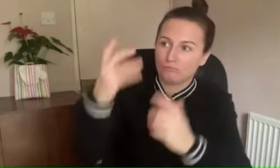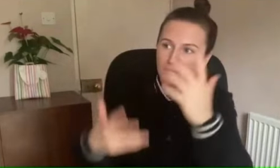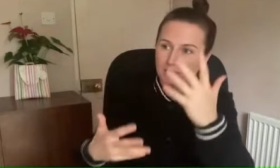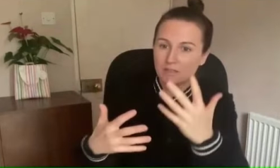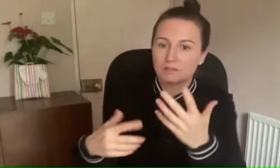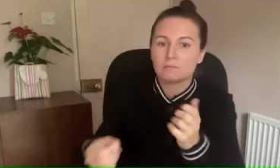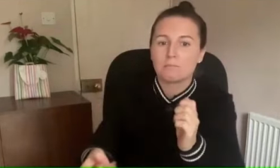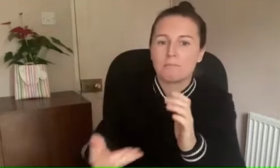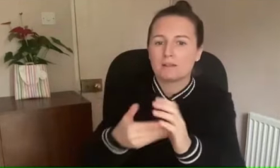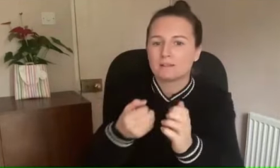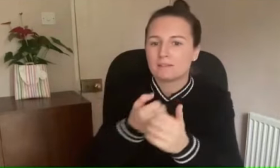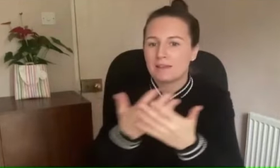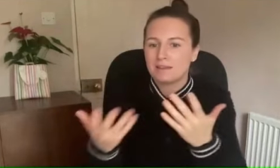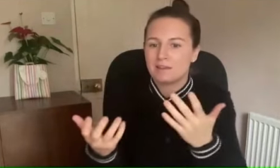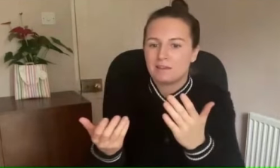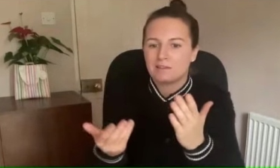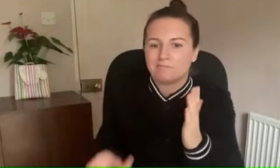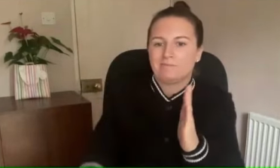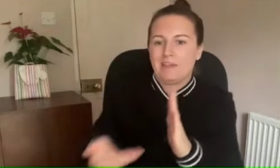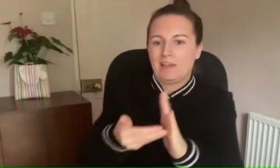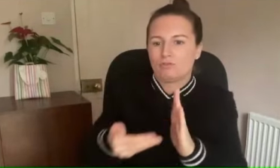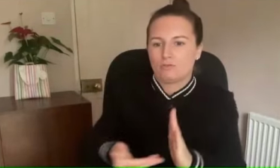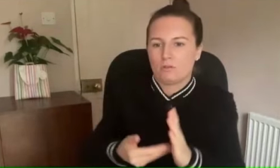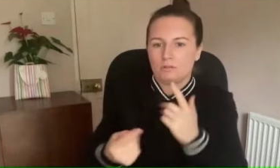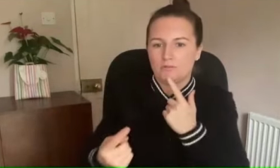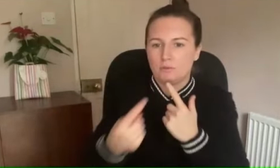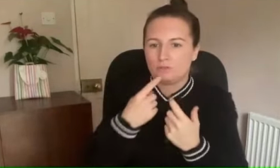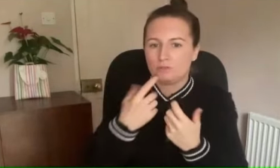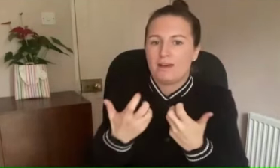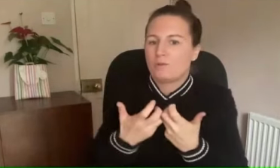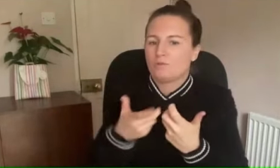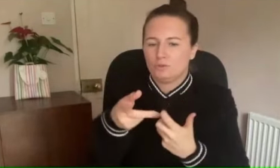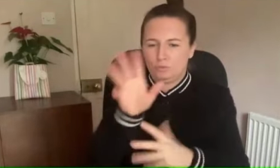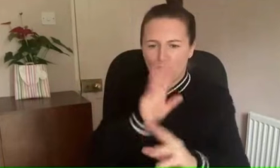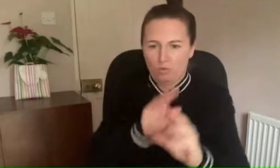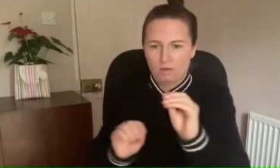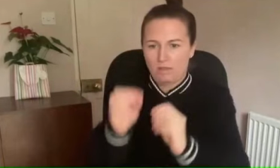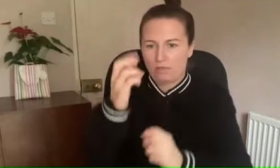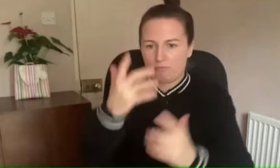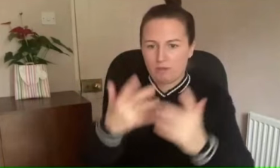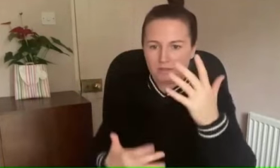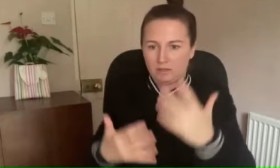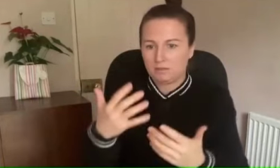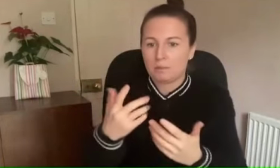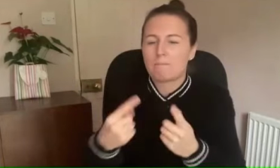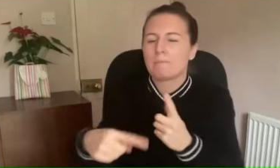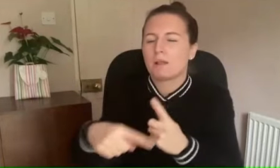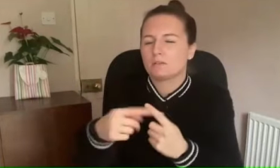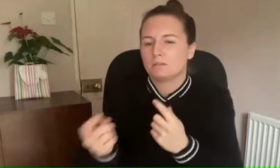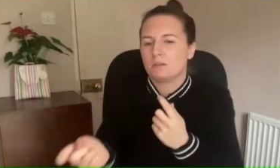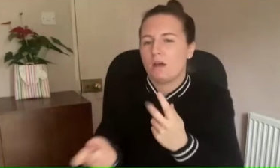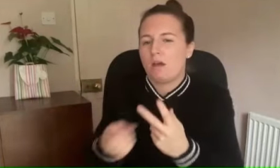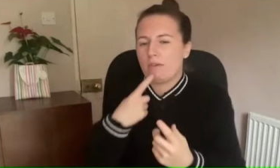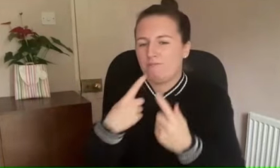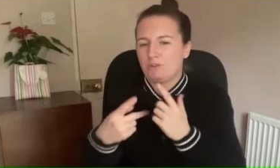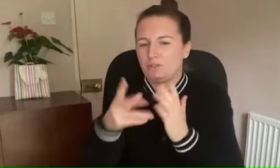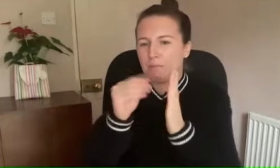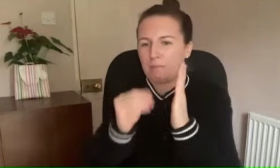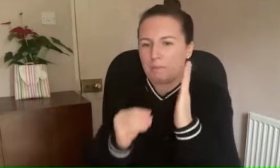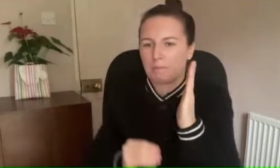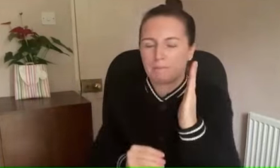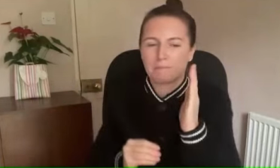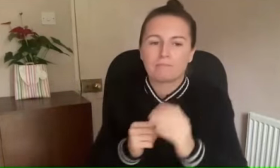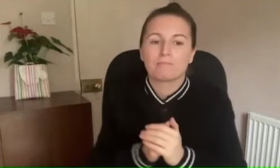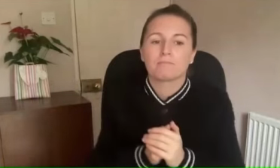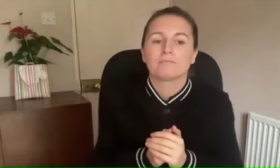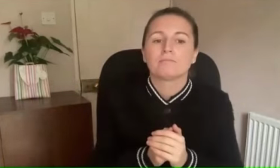you arrived at the ratings, if there are any other points to highlight or actions to note. The template has